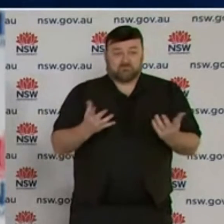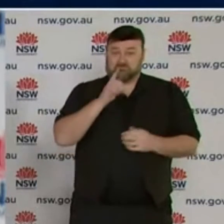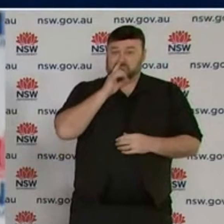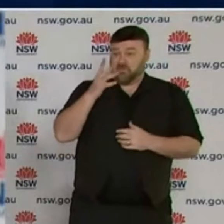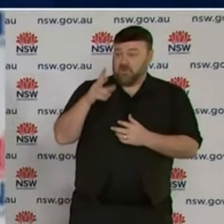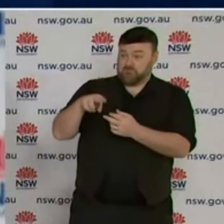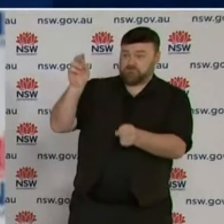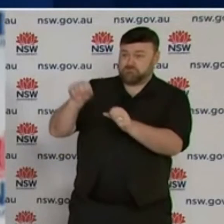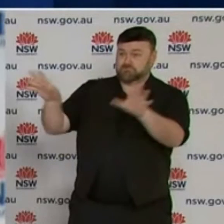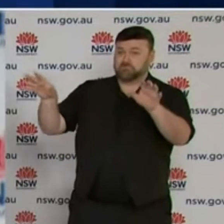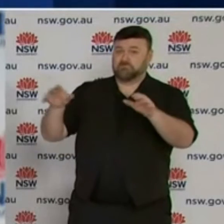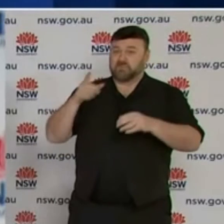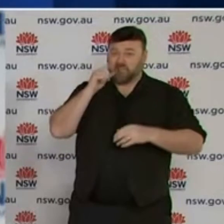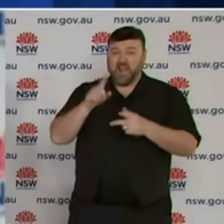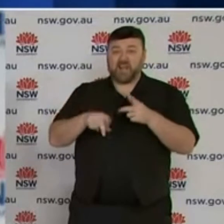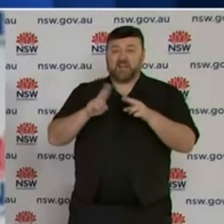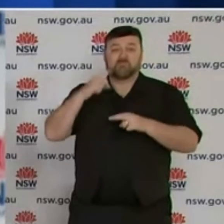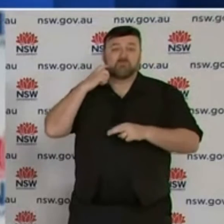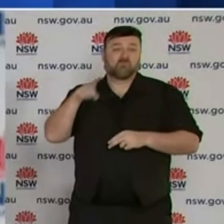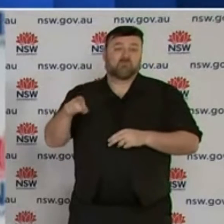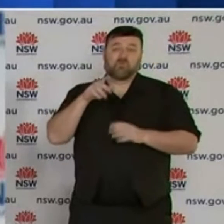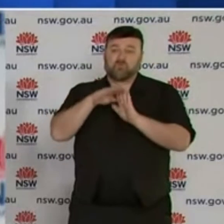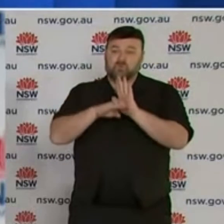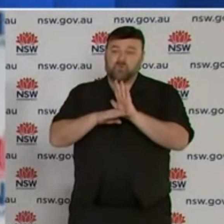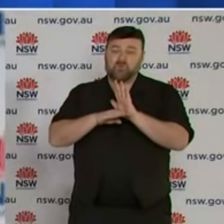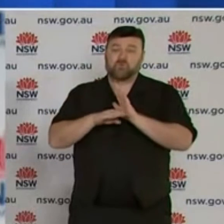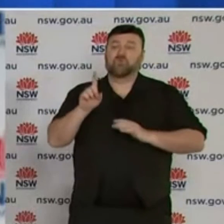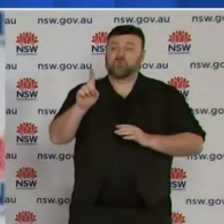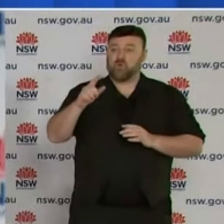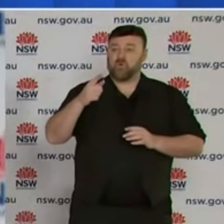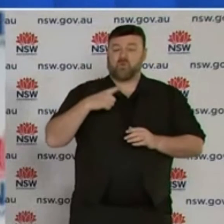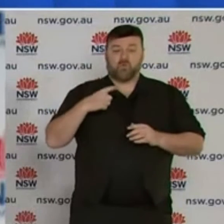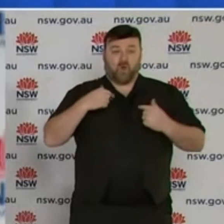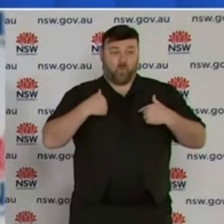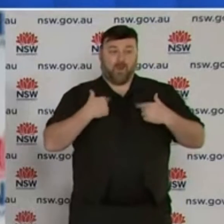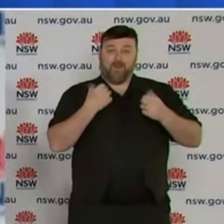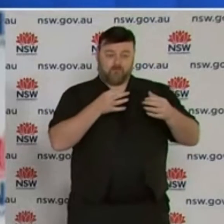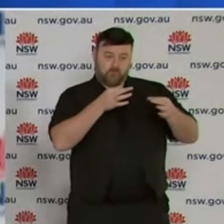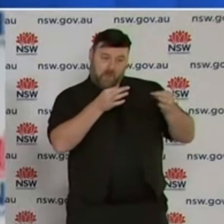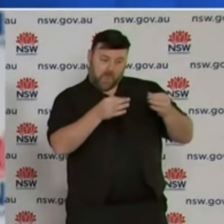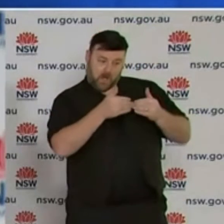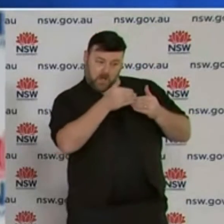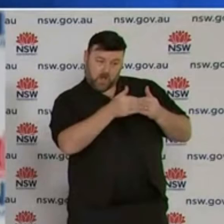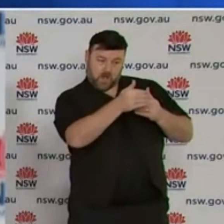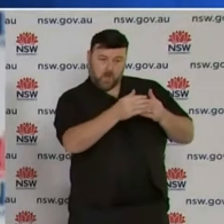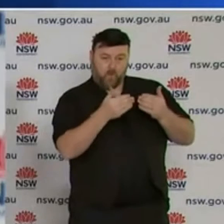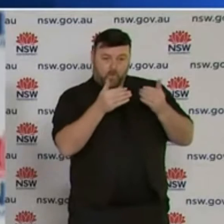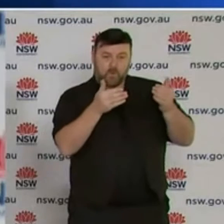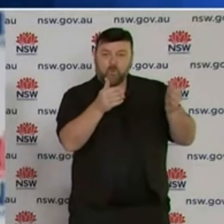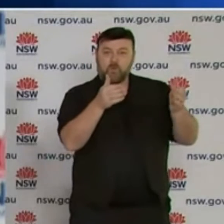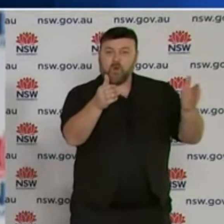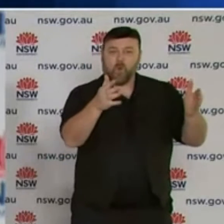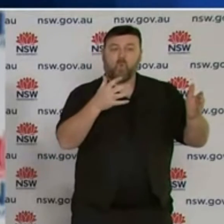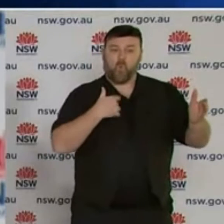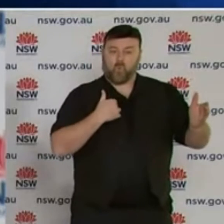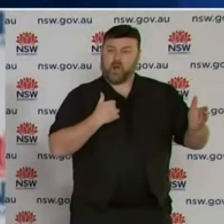up if too many people do the wrong thing. And that's why our plan to reopen is a very cautious one, and that's why we say to everybody, please